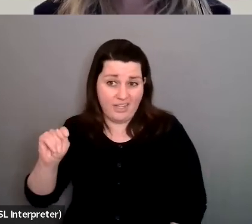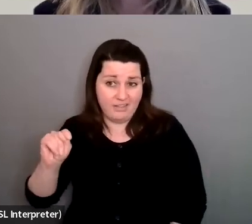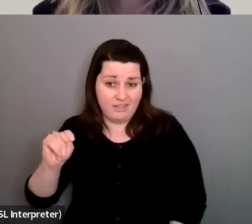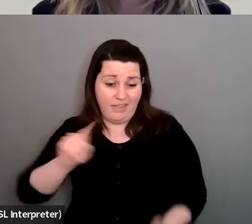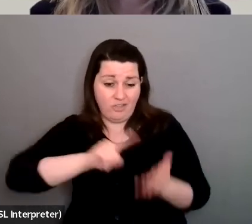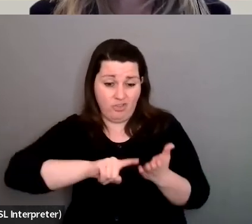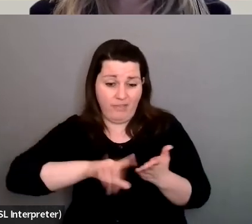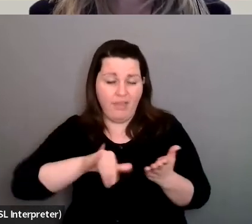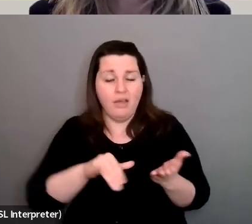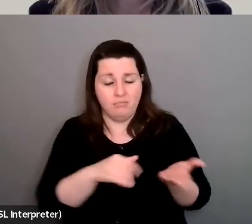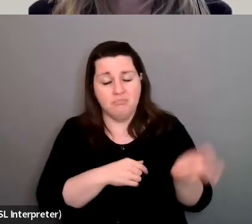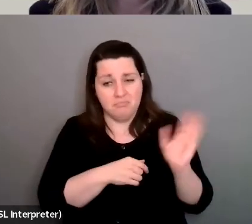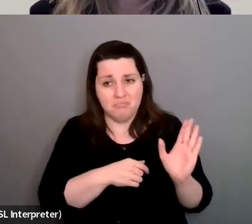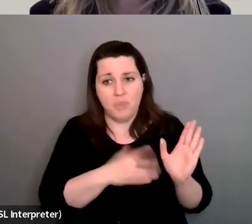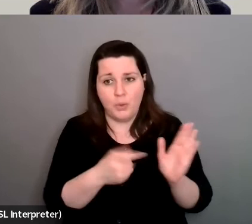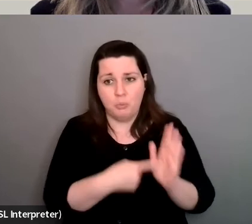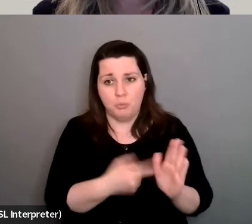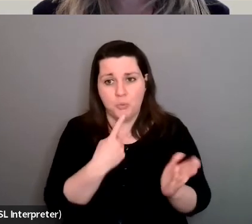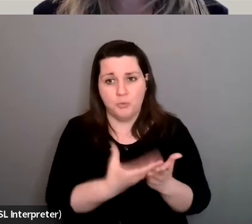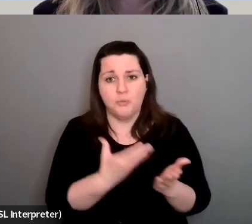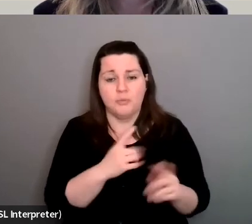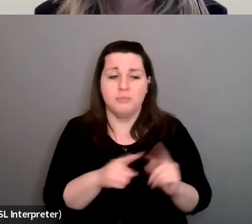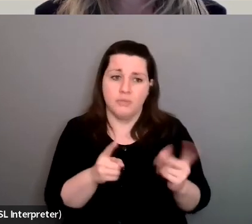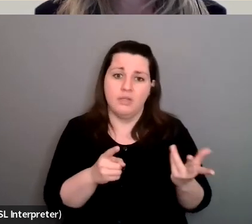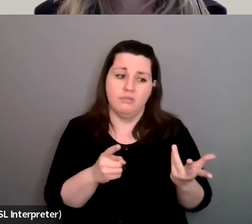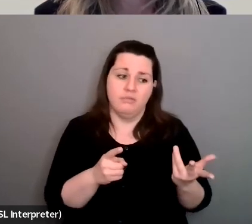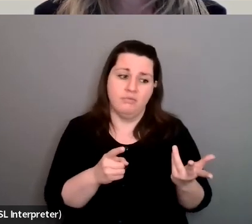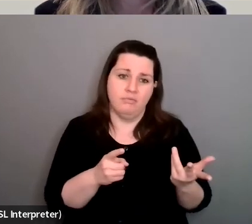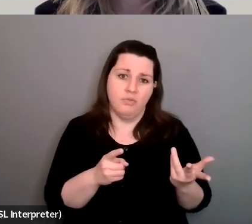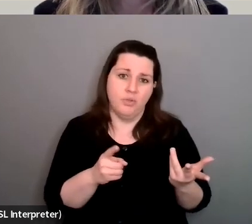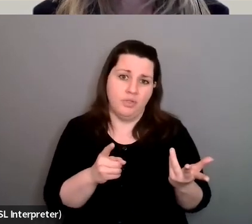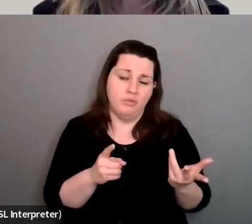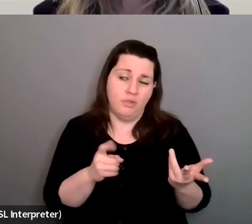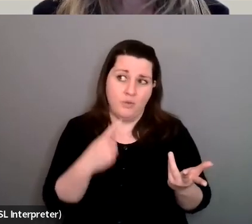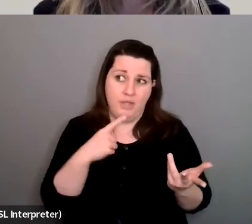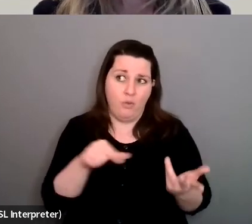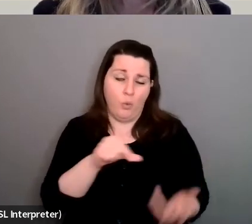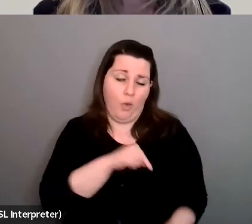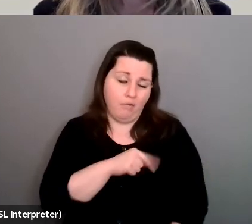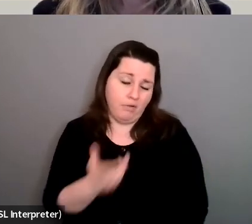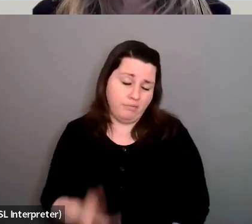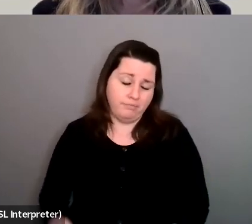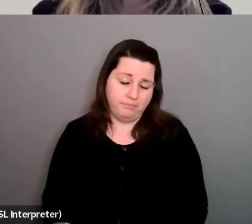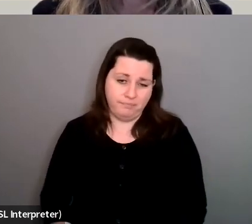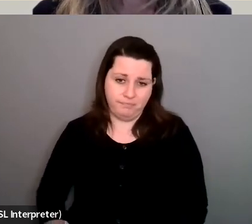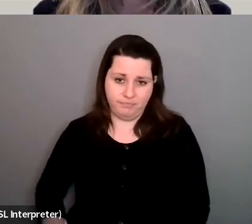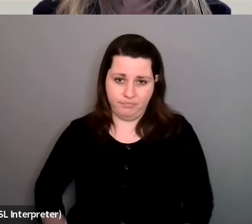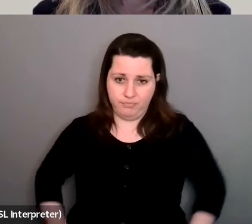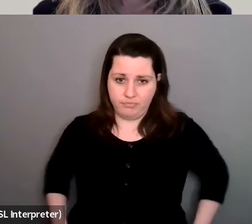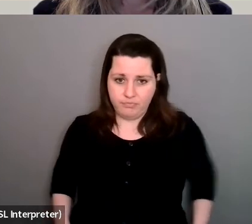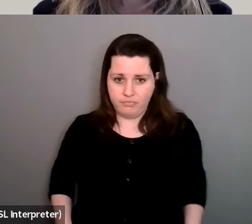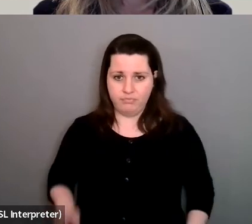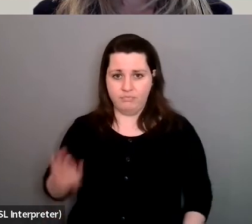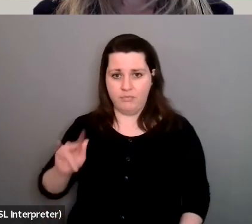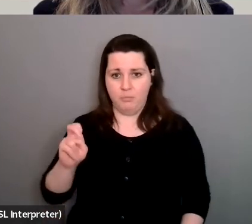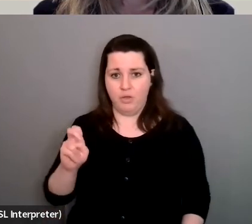that's the point at which you would have to demonstrate that those were qualified disability expenses. Okay. And then